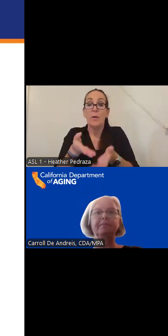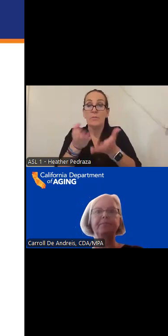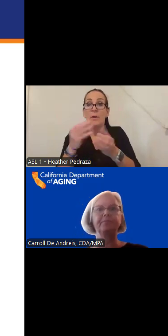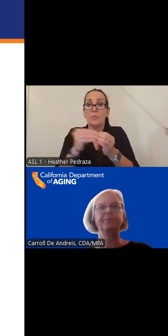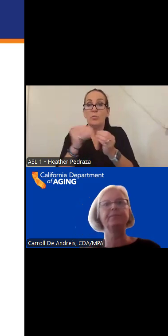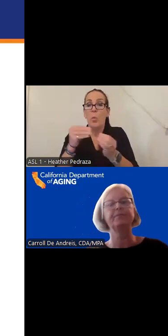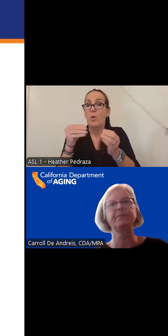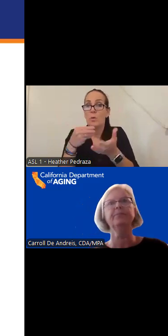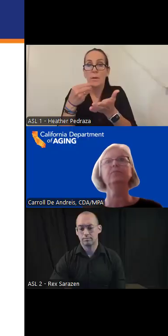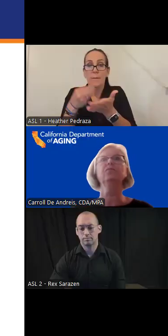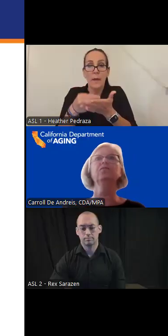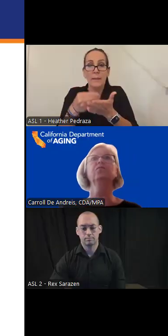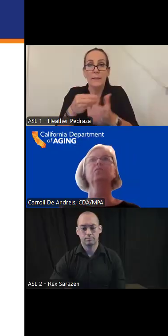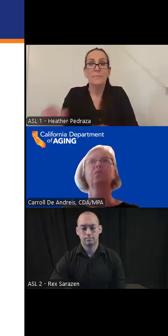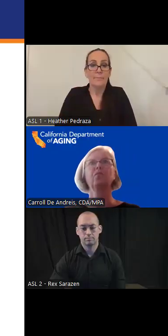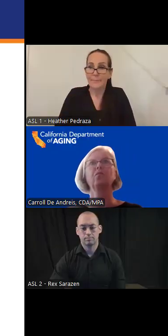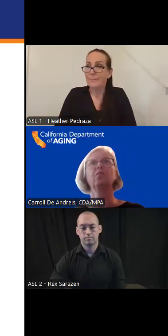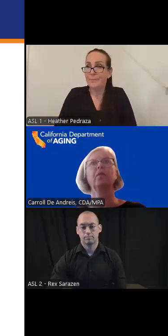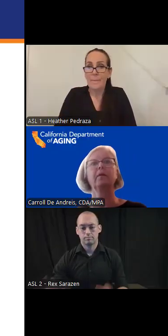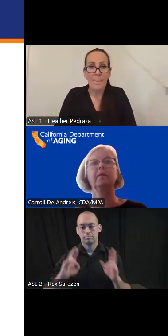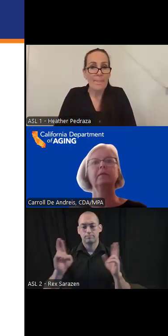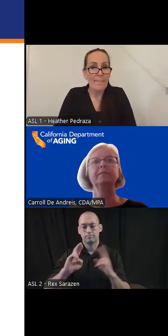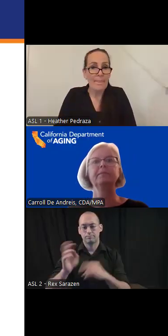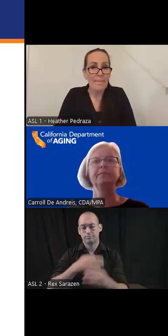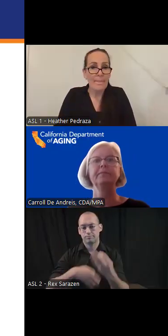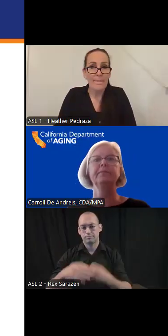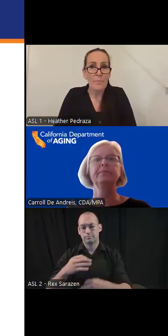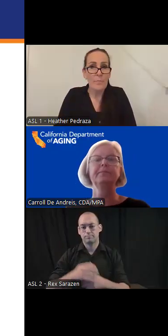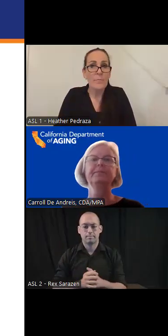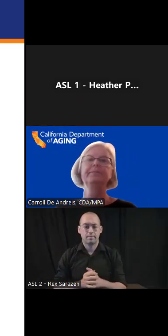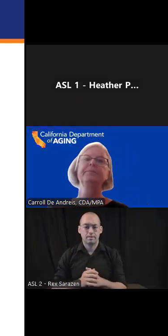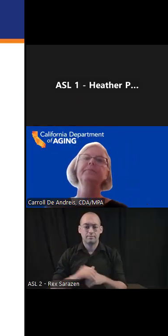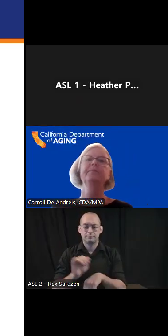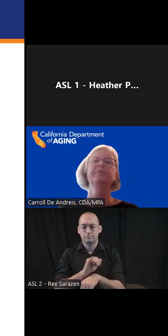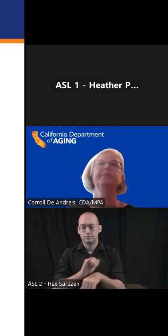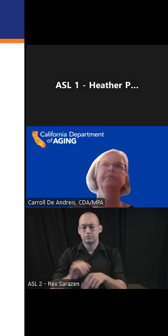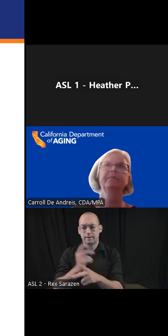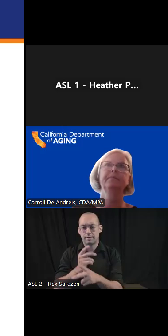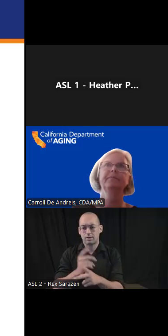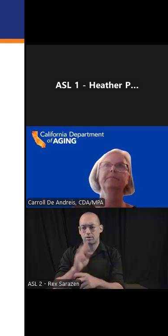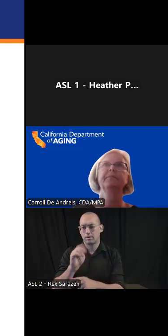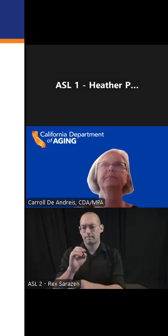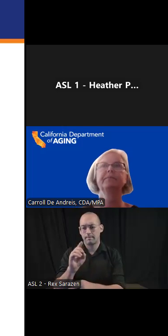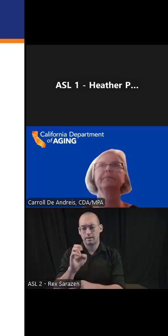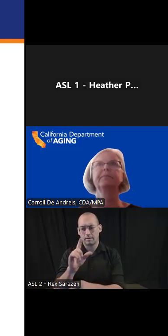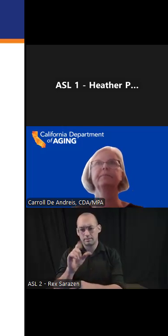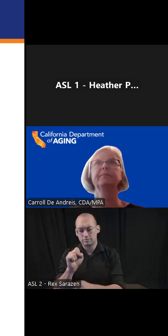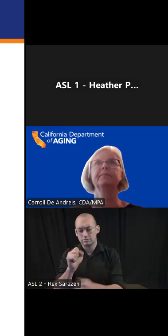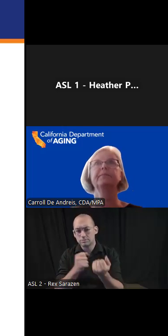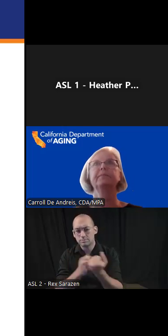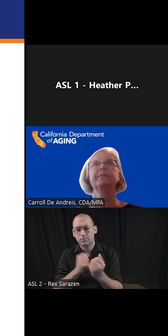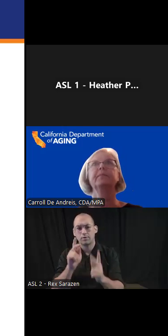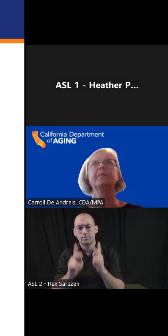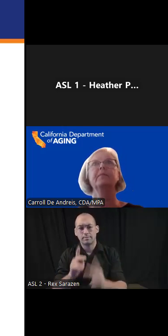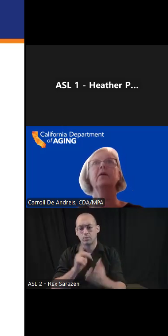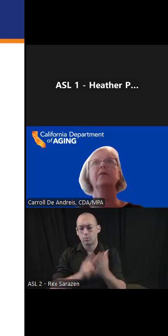away from institutional care models and move towards supporting people with what their need is in the